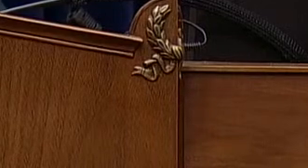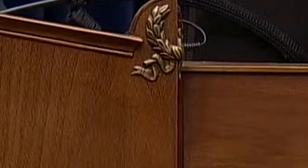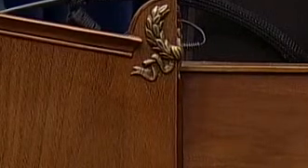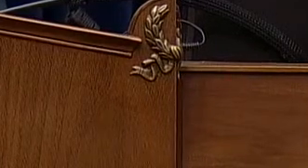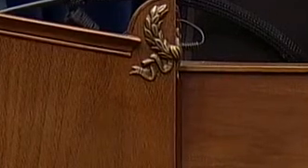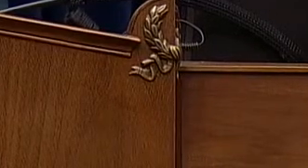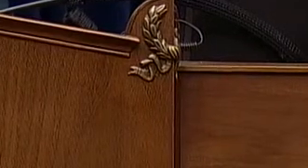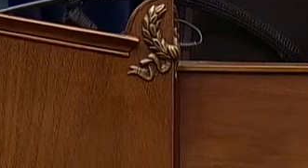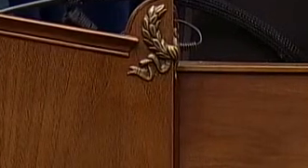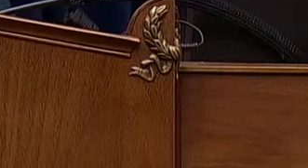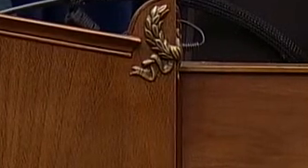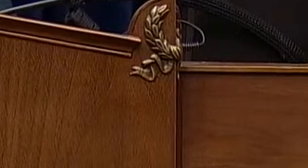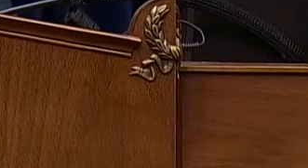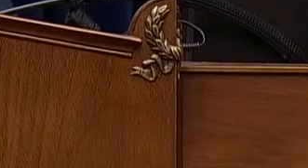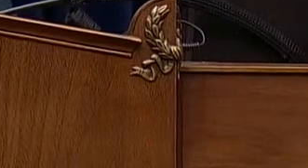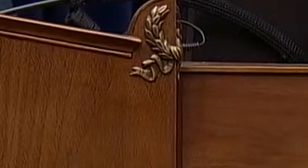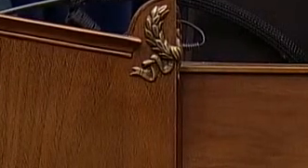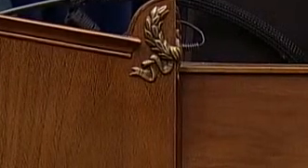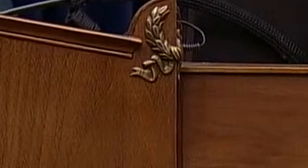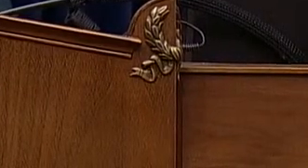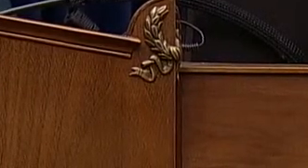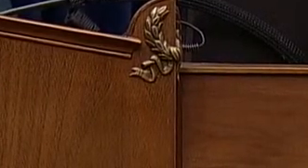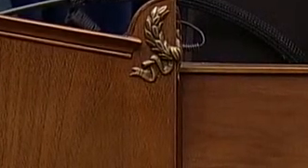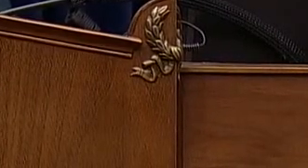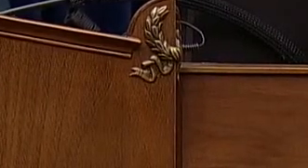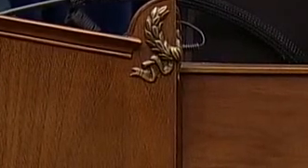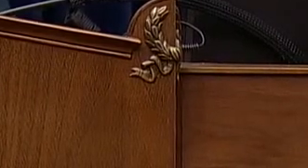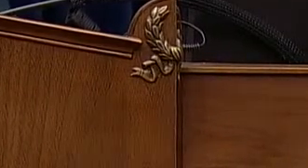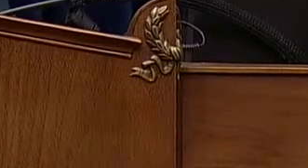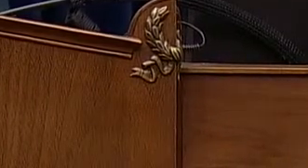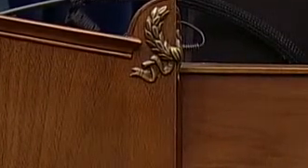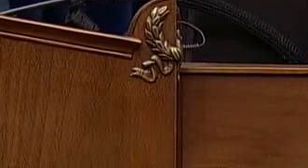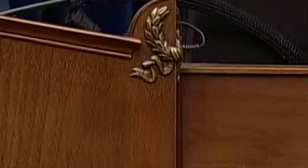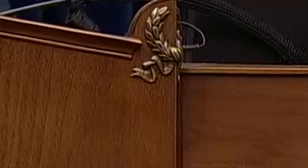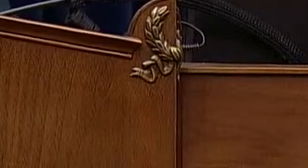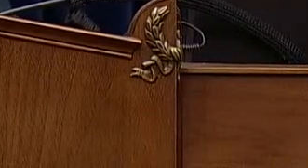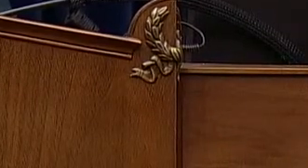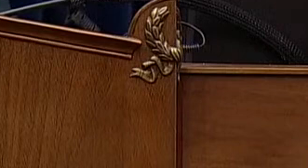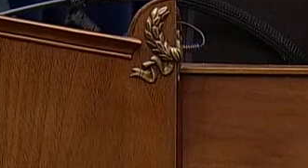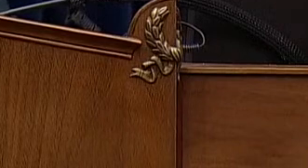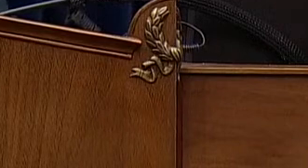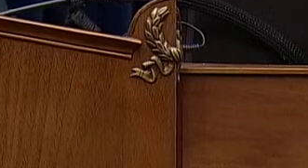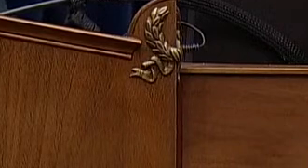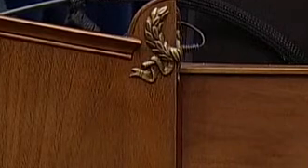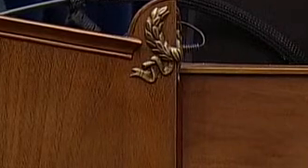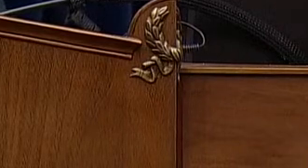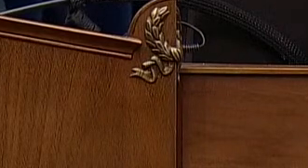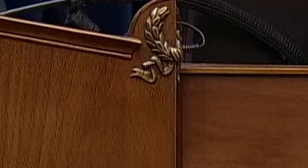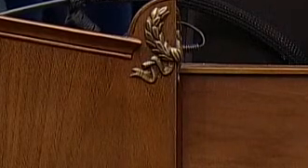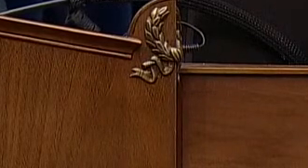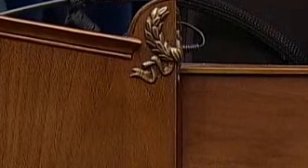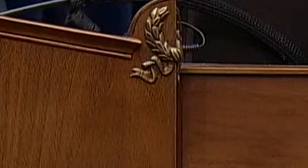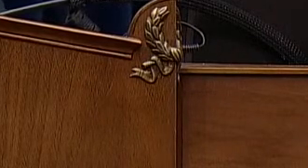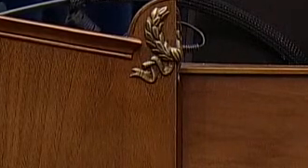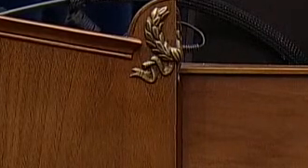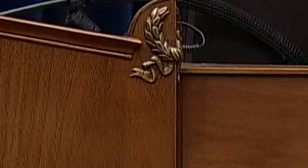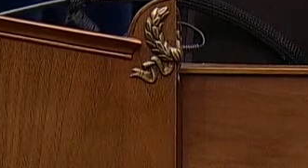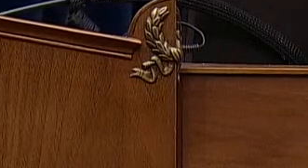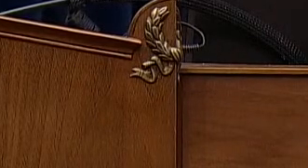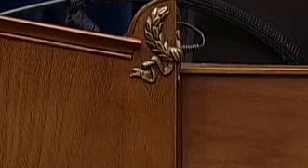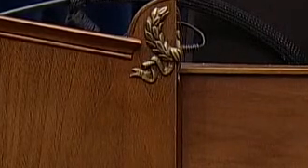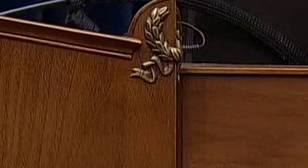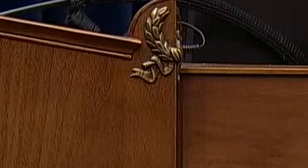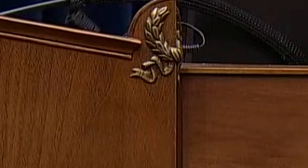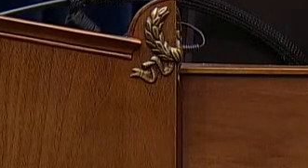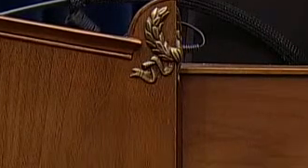For members appearing remotely, I know you are all familiar with the WebEx by now, but let me remind everyone of a few points. First,